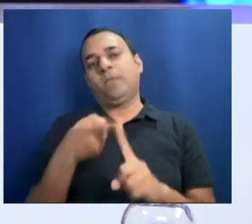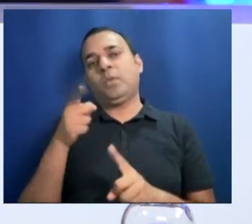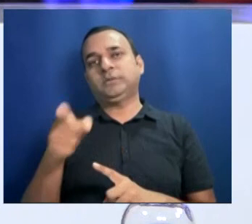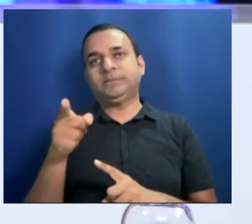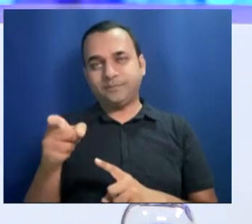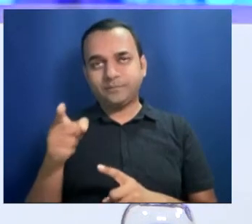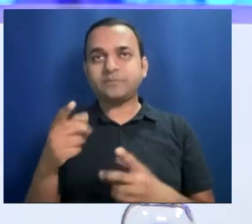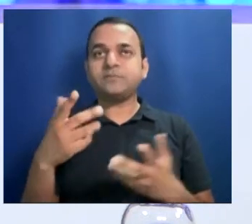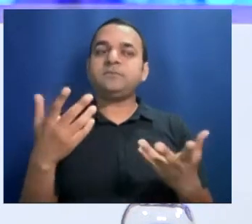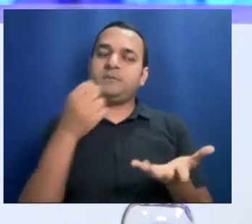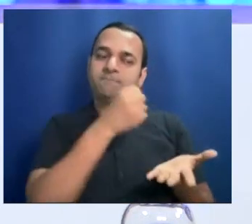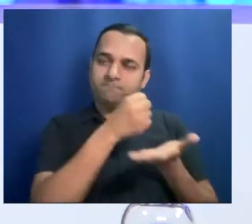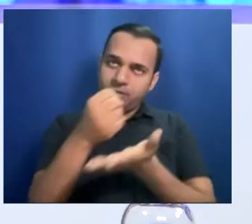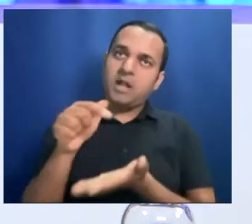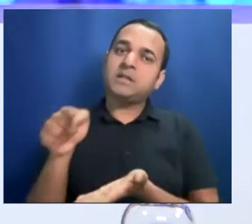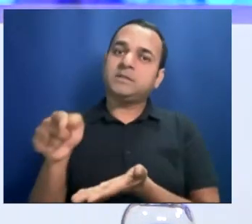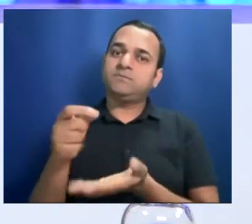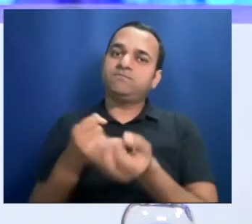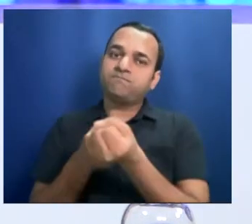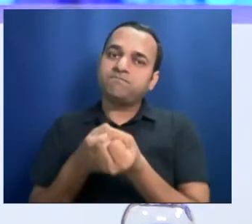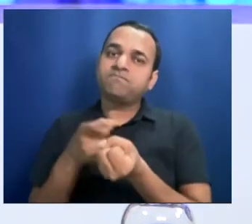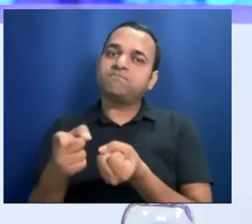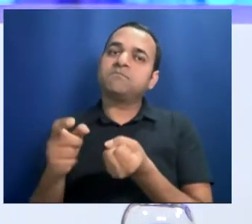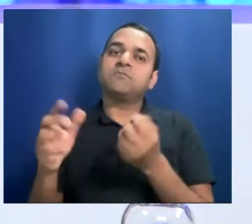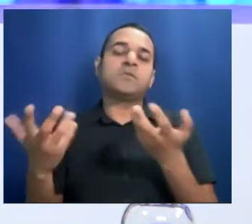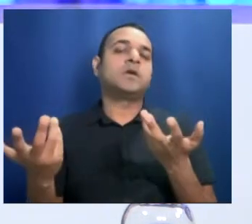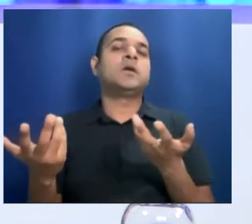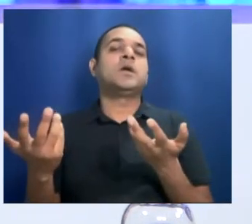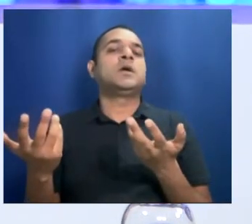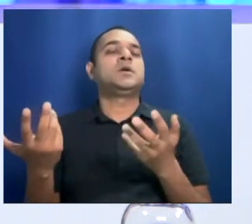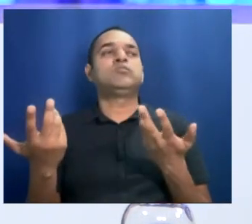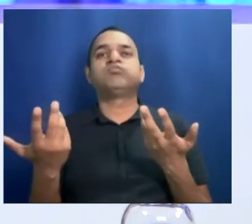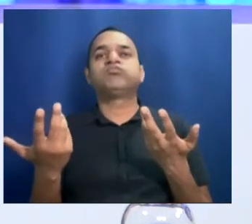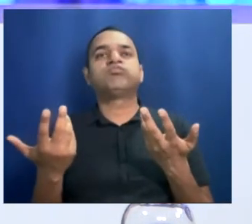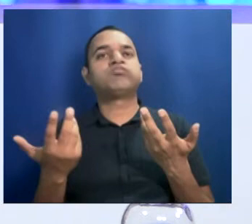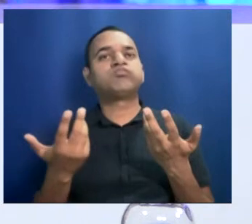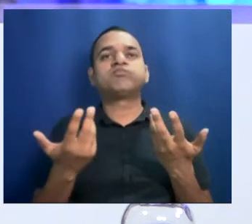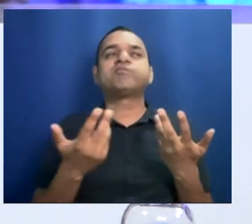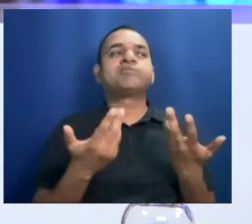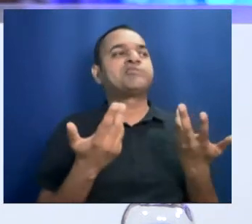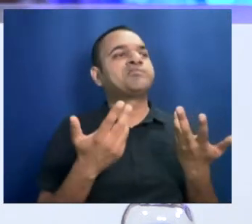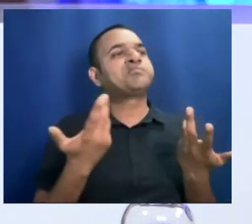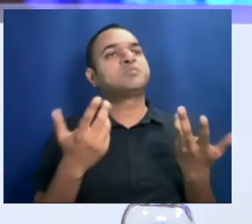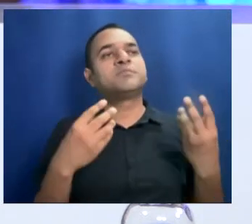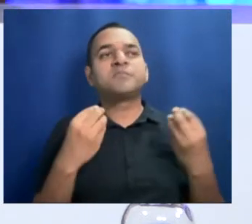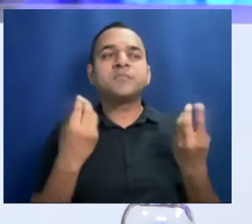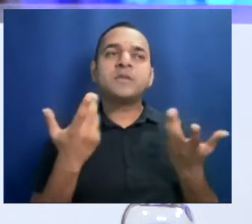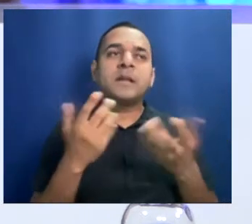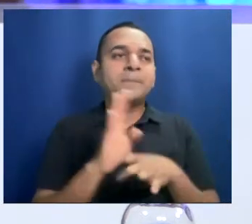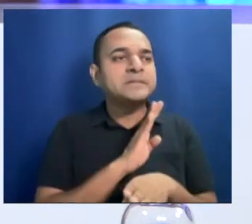or private-public investment in this sector, is also green when it comes